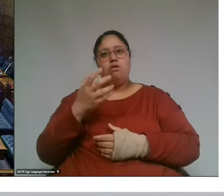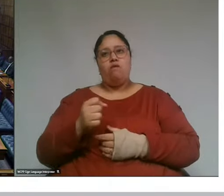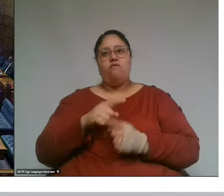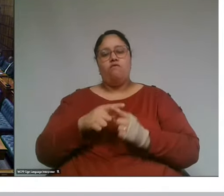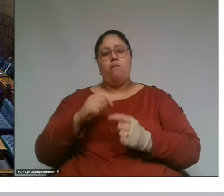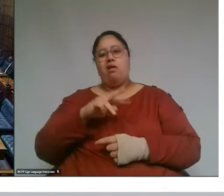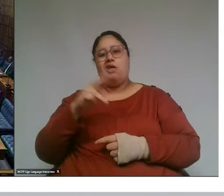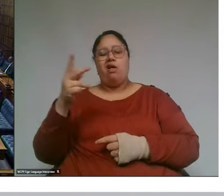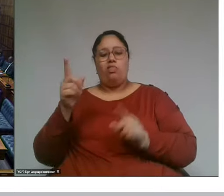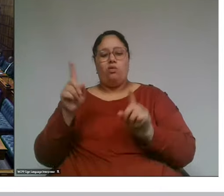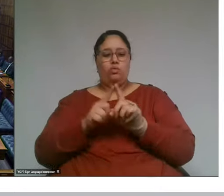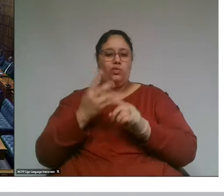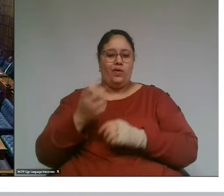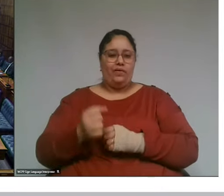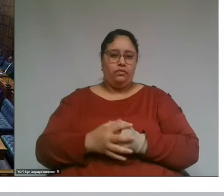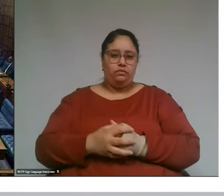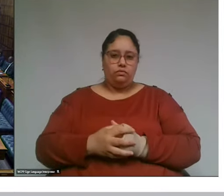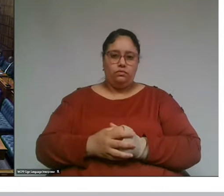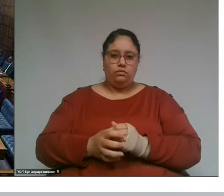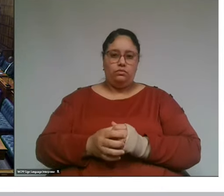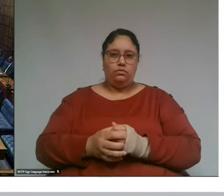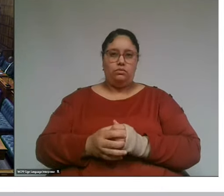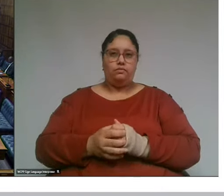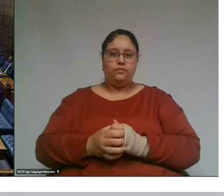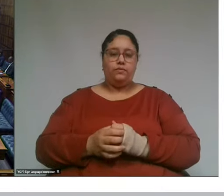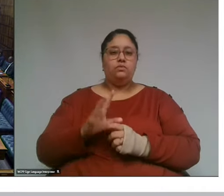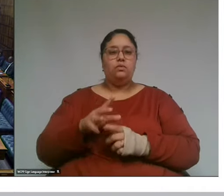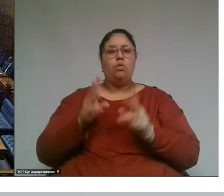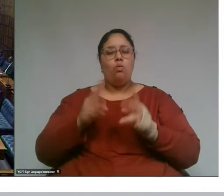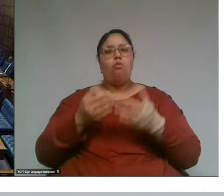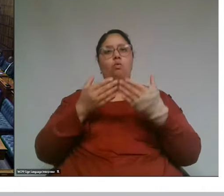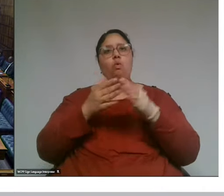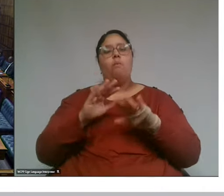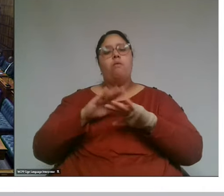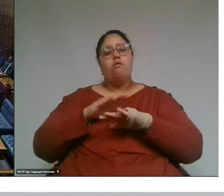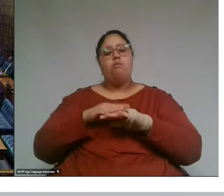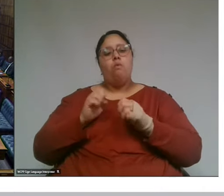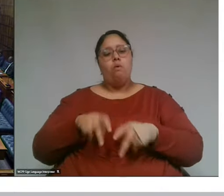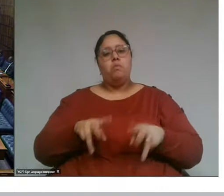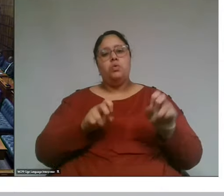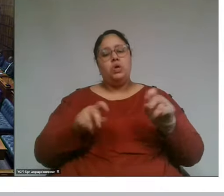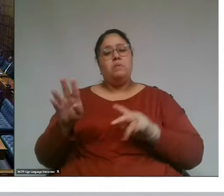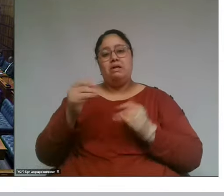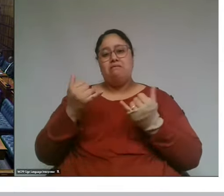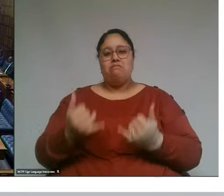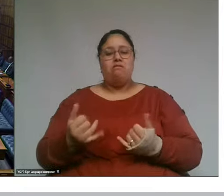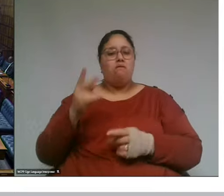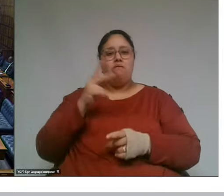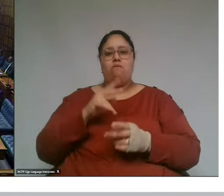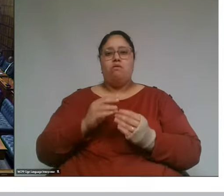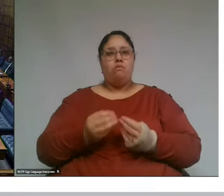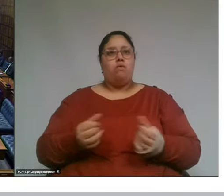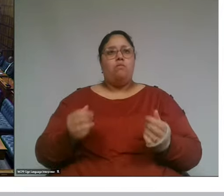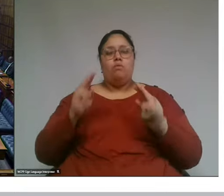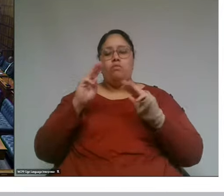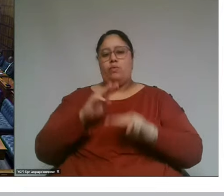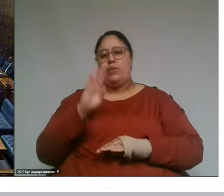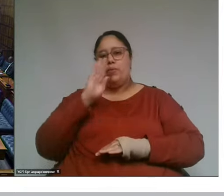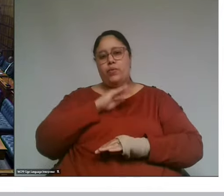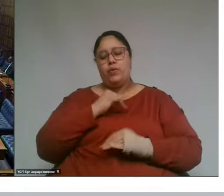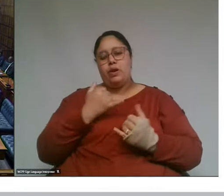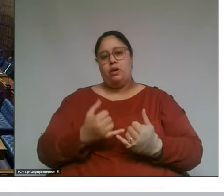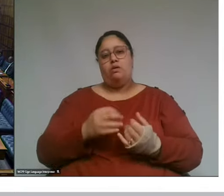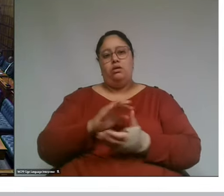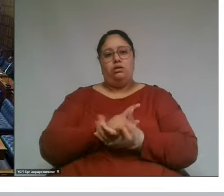elsewhere so it would unlock opportunities but at the moment it it's not promising uh in the current